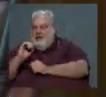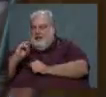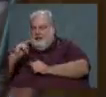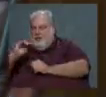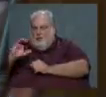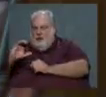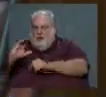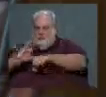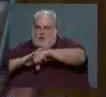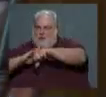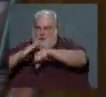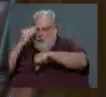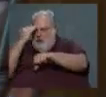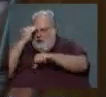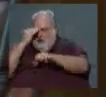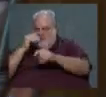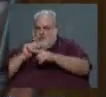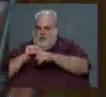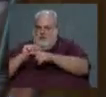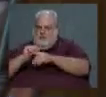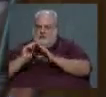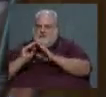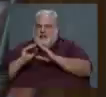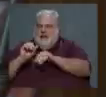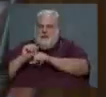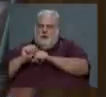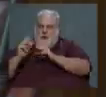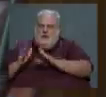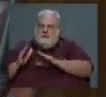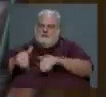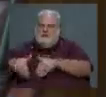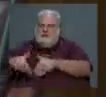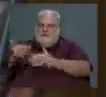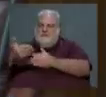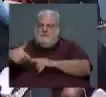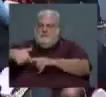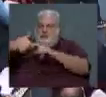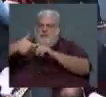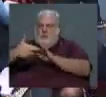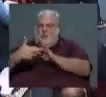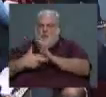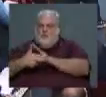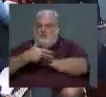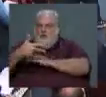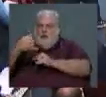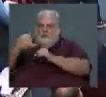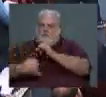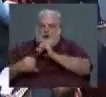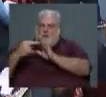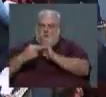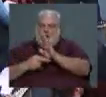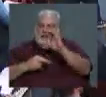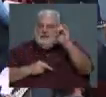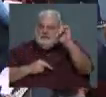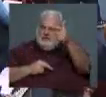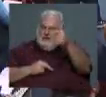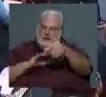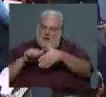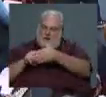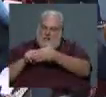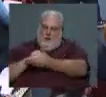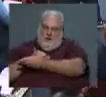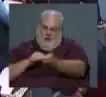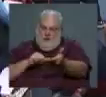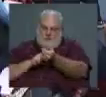security awareness training for city employees. Second reading. Suspend the rules and place on third and final reading. Second. There's a motion and a second to suspend the rules and place